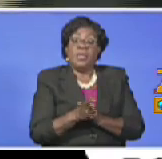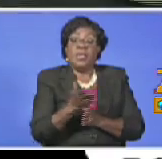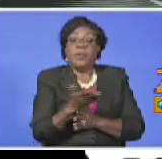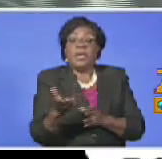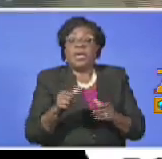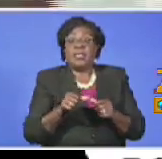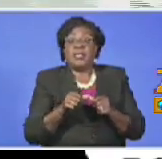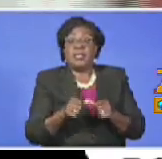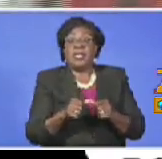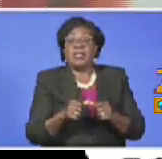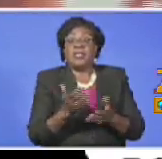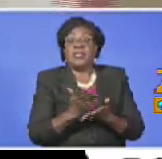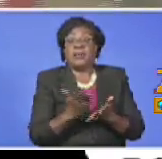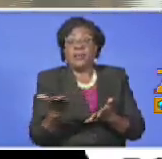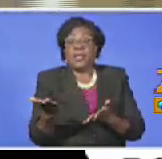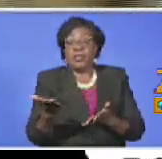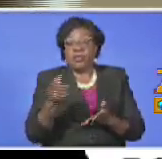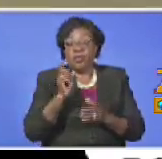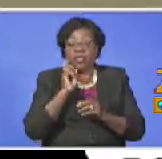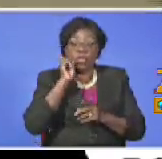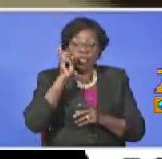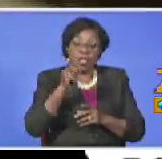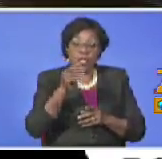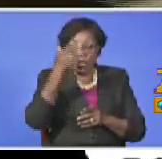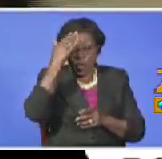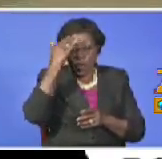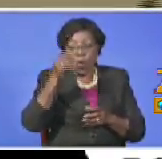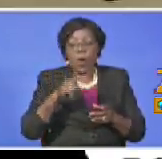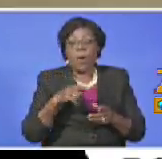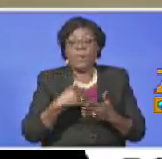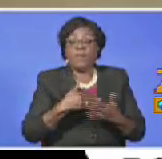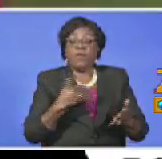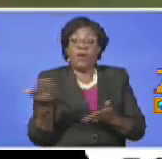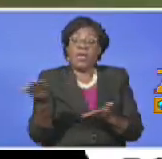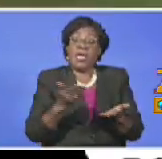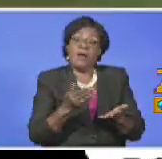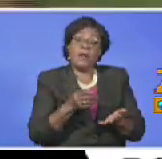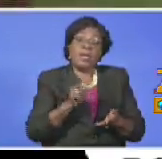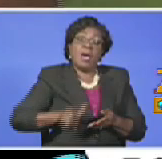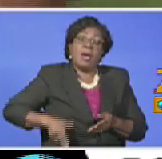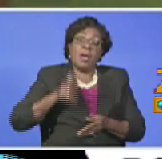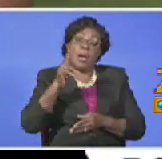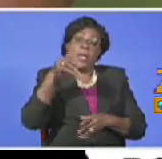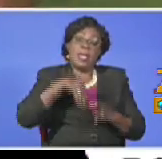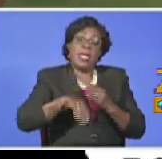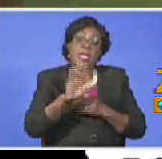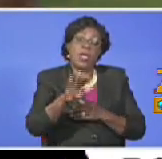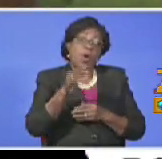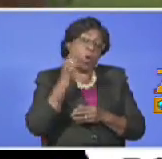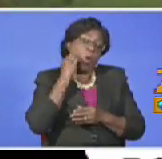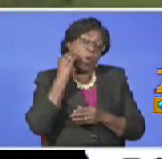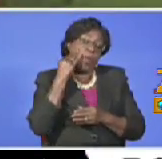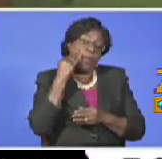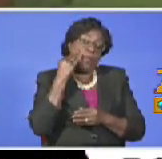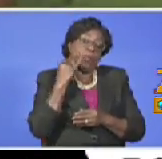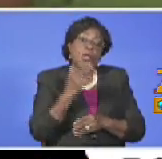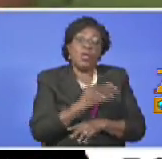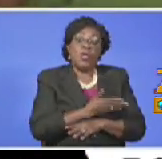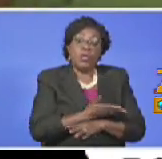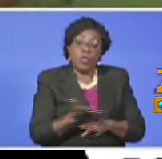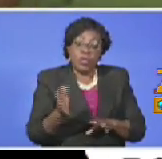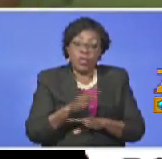are still a few things one should know before taking a gun inside the home. It's important that you never store your firearm in a